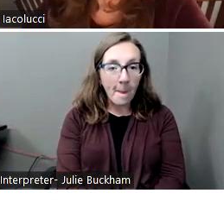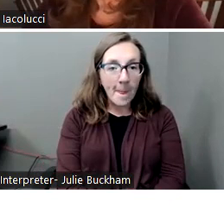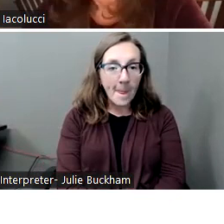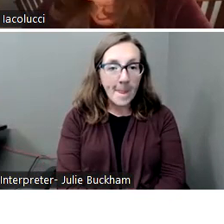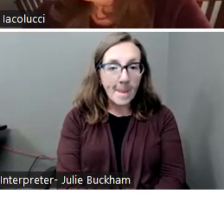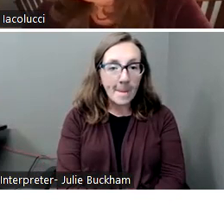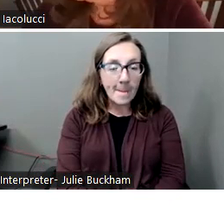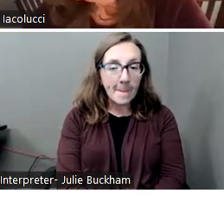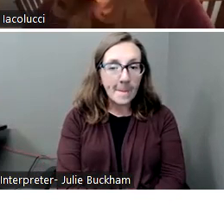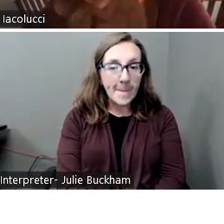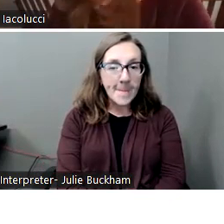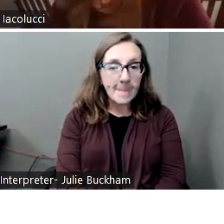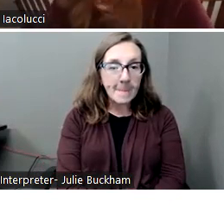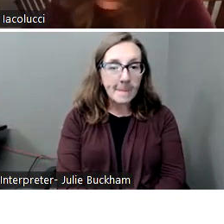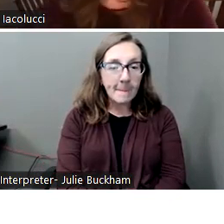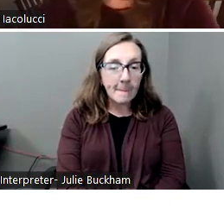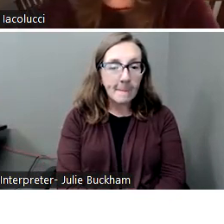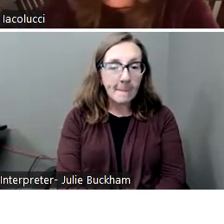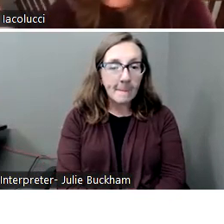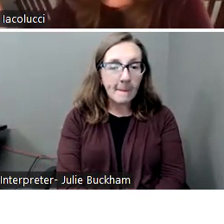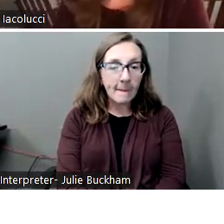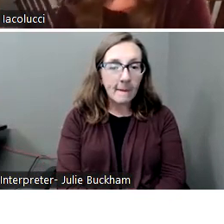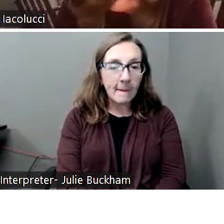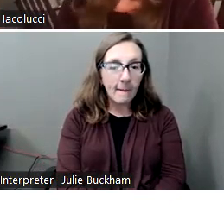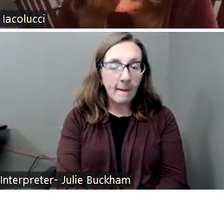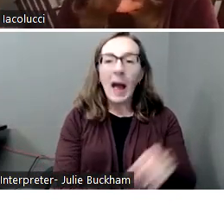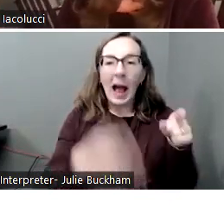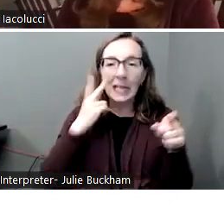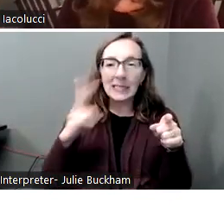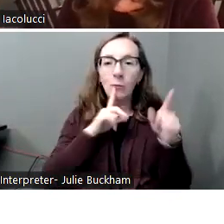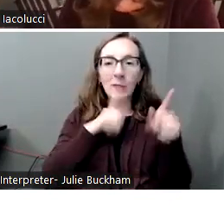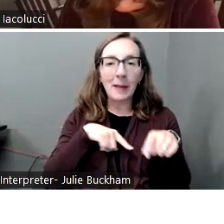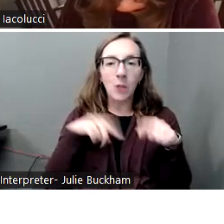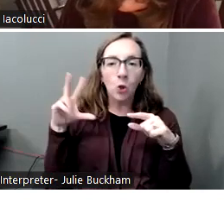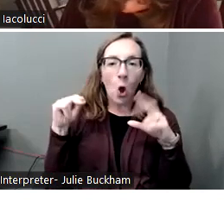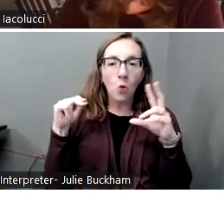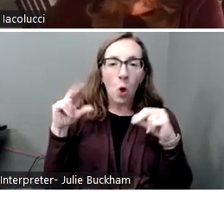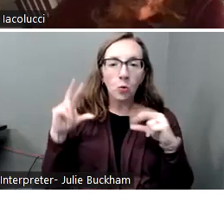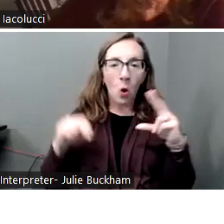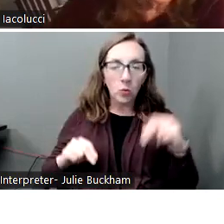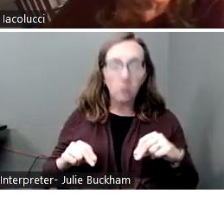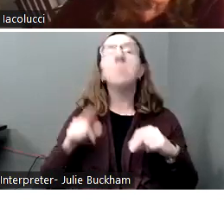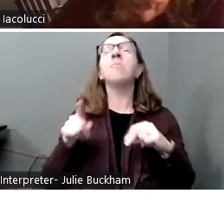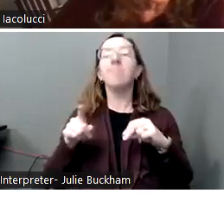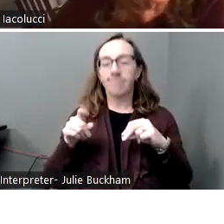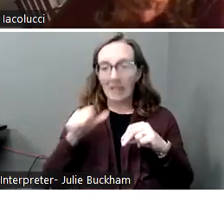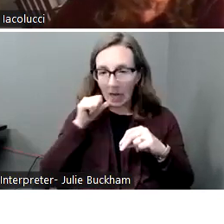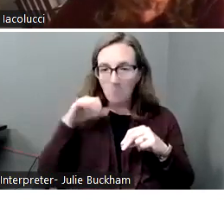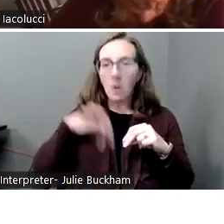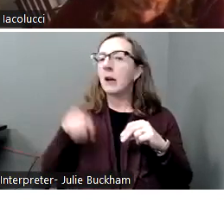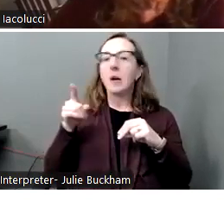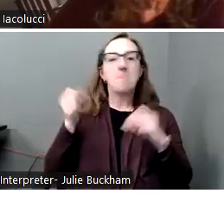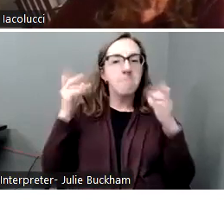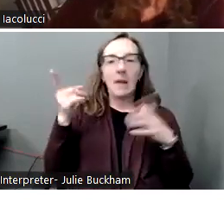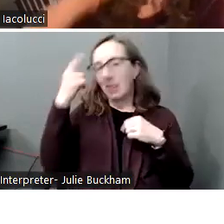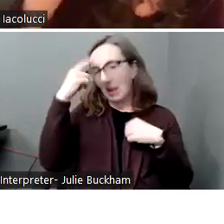People are saying the only response I'm seeing on chat is no. Nope, because of nonprofit. So a lot of people are not confident that they can actually get in place